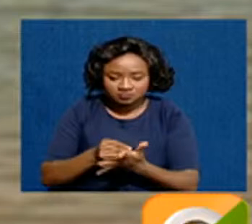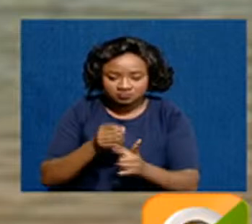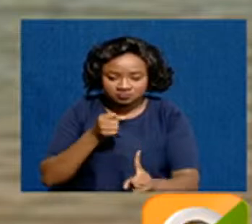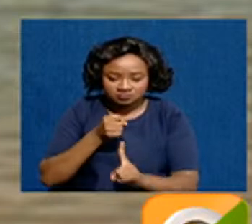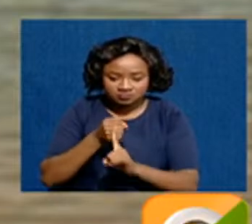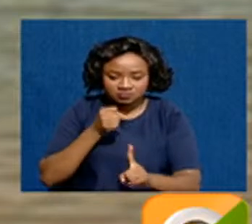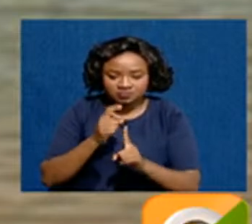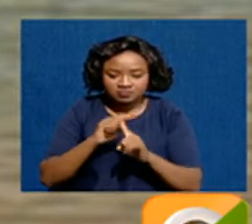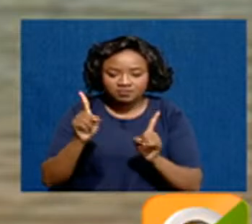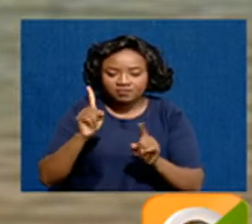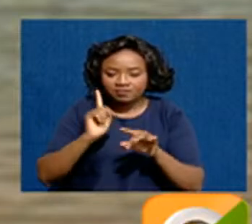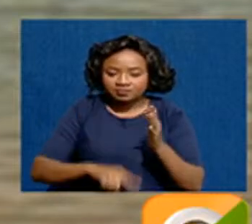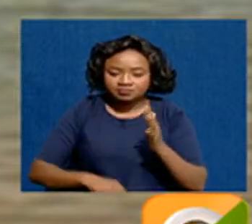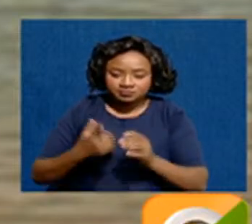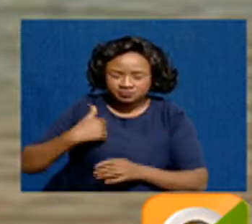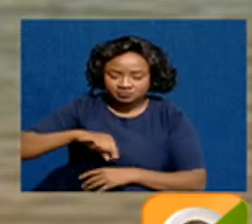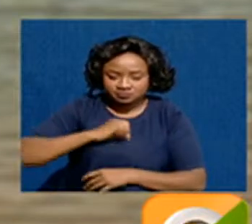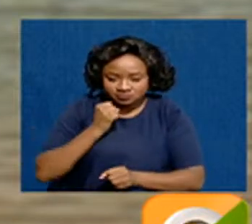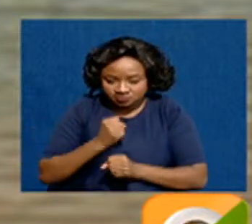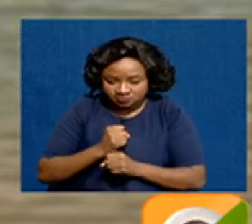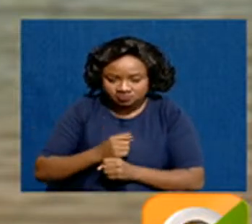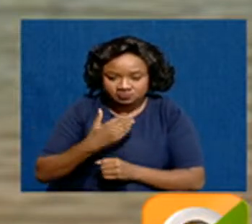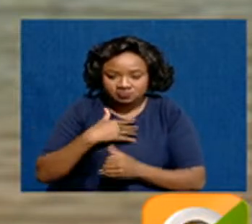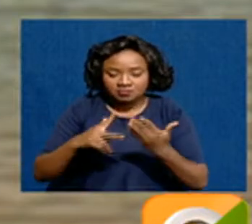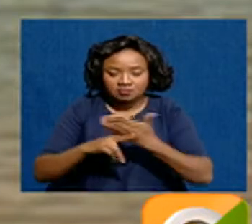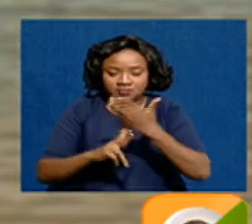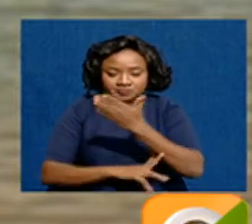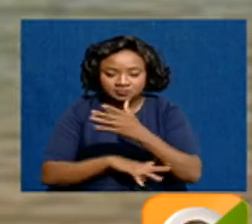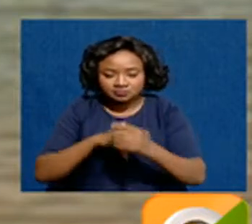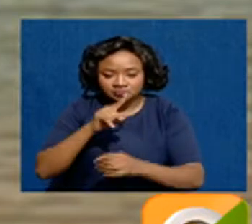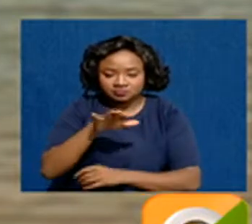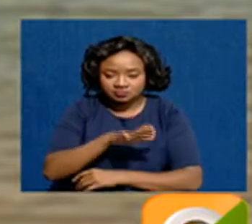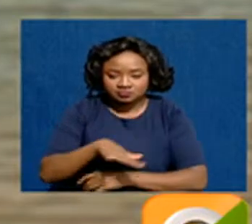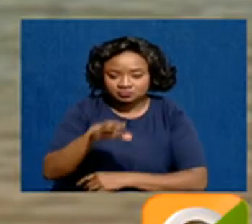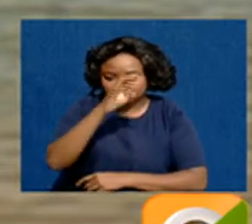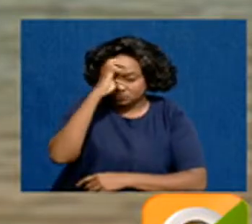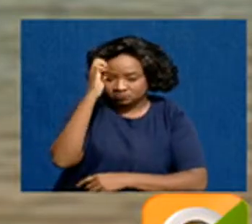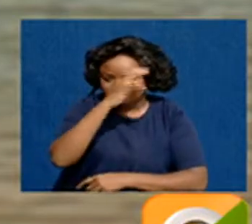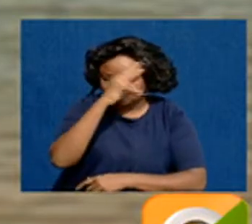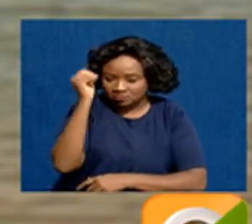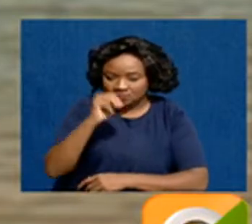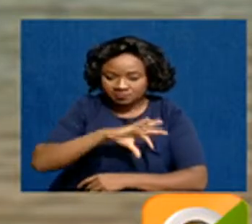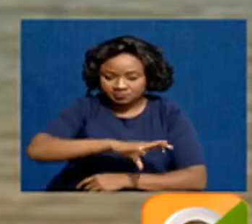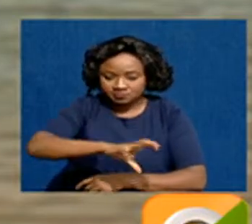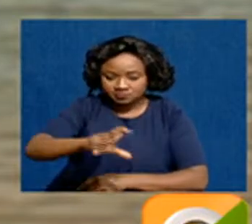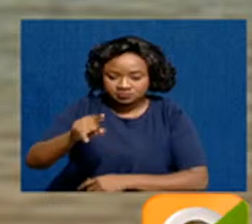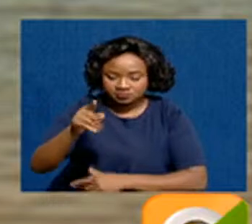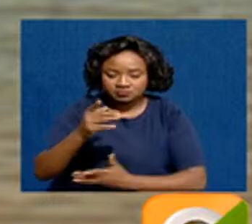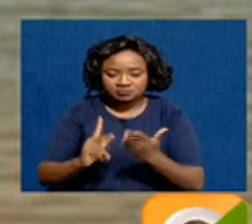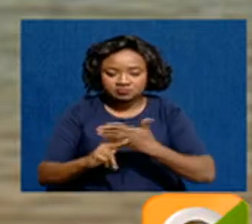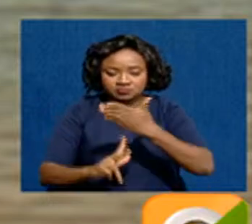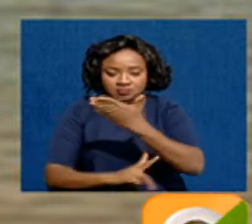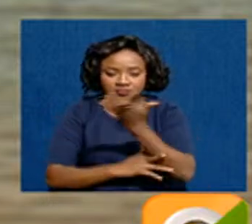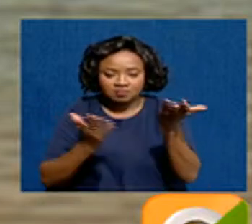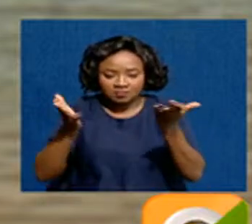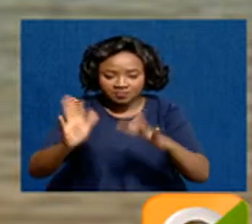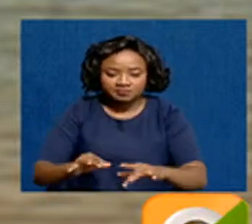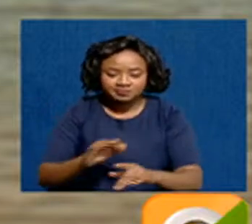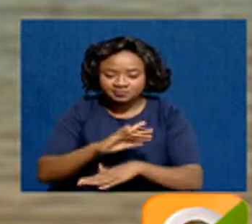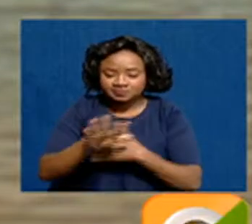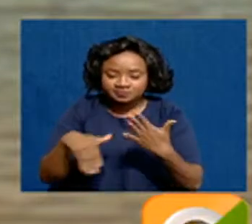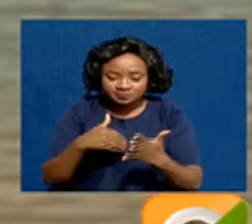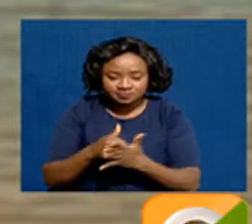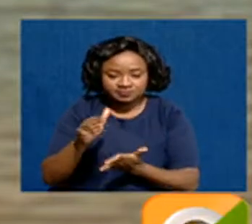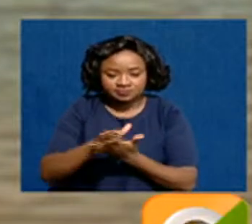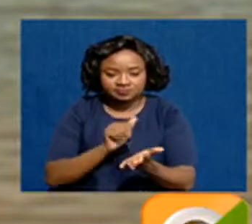we've done, there is even a bridge somewhere in a place called Tot in Elgeyo-Marakwet County that collapsed. So all this damage is going